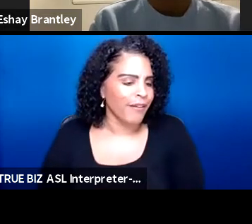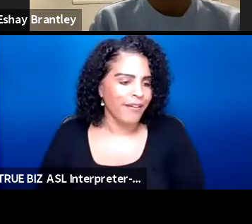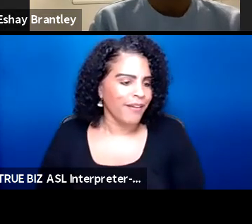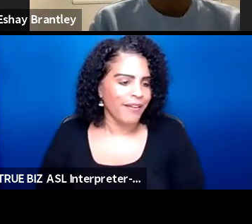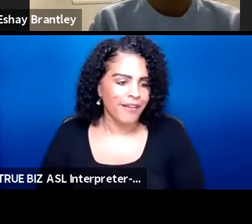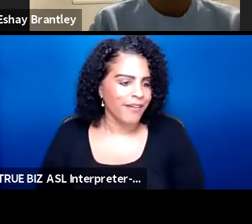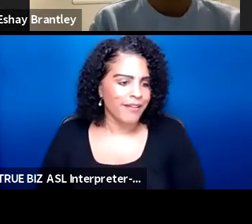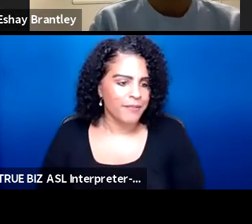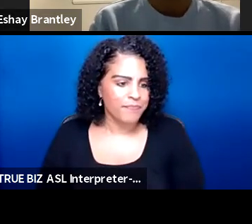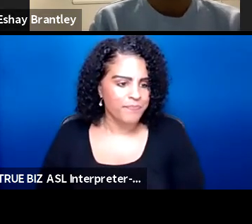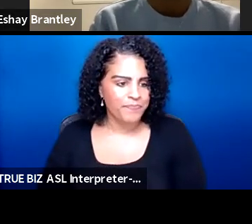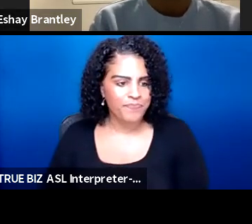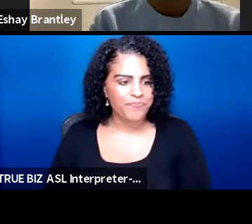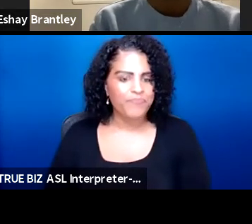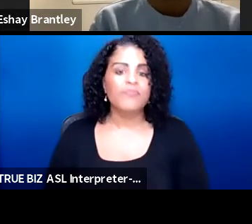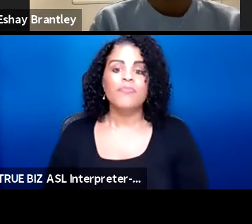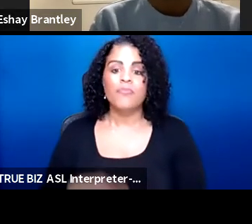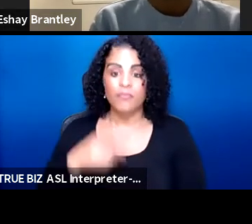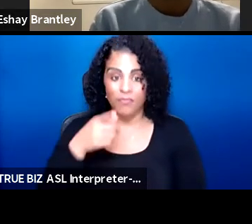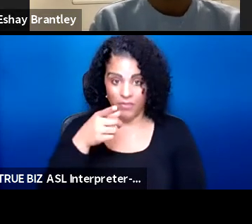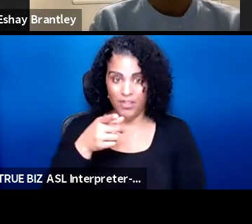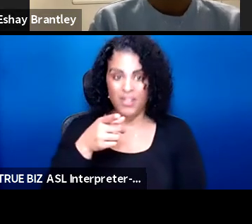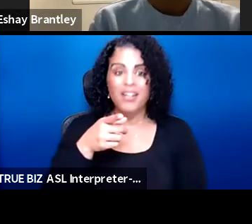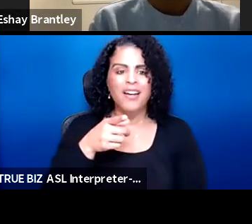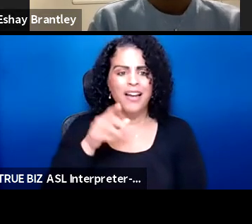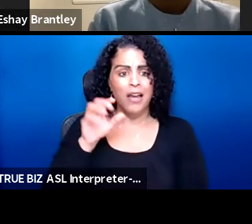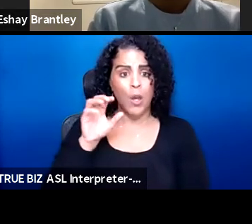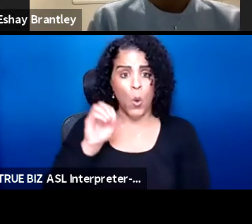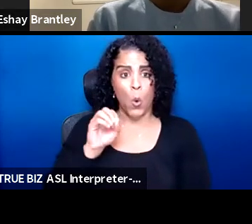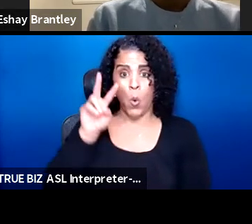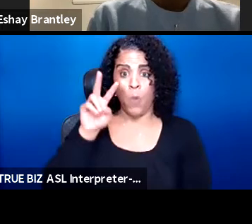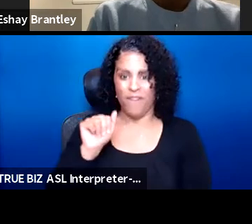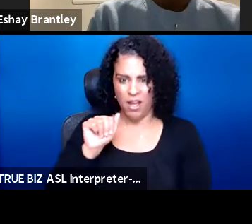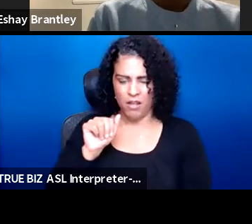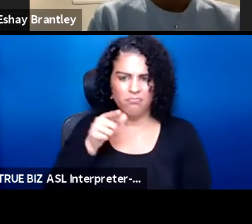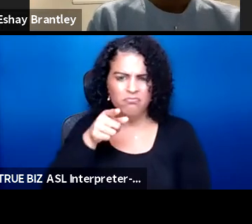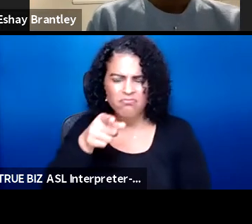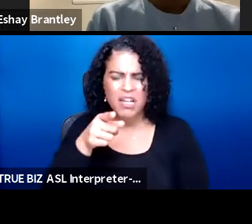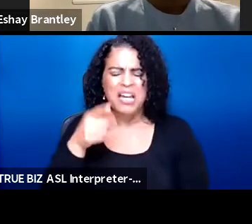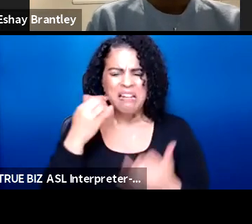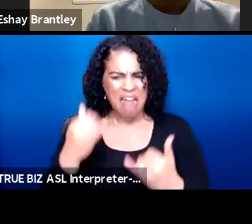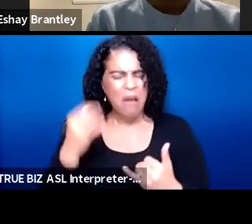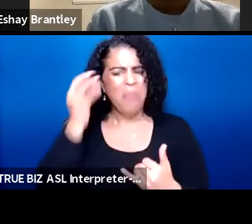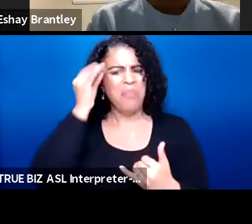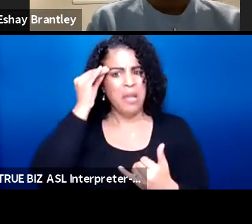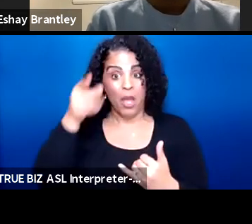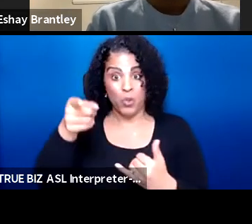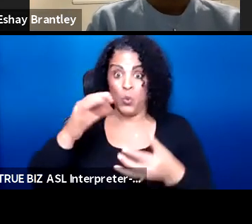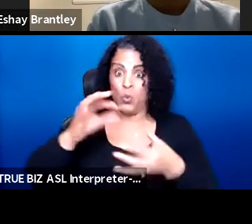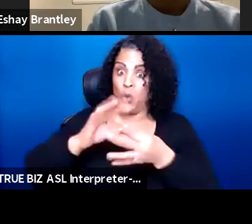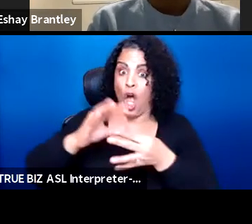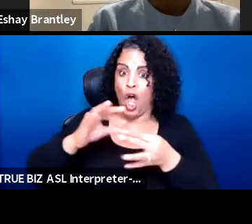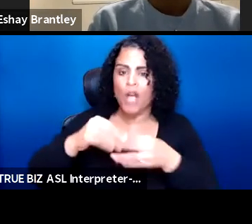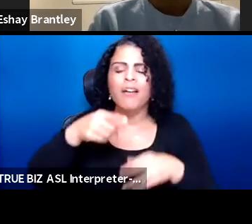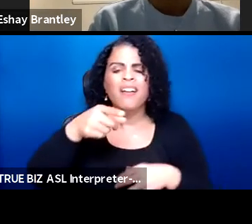I think what you're talking about also, as I'm thinking about this, is I mean, again,